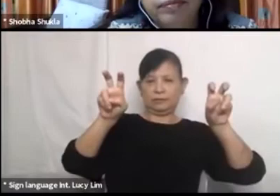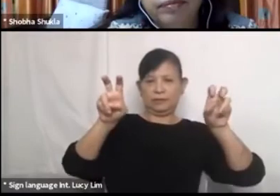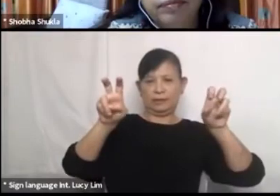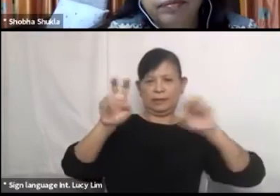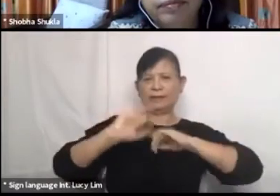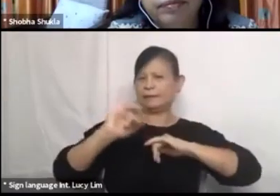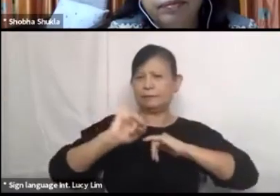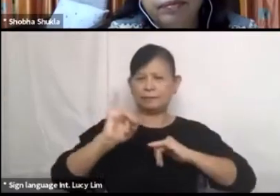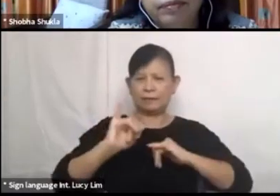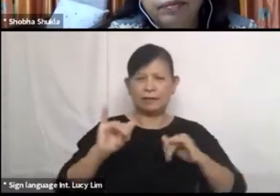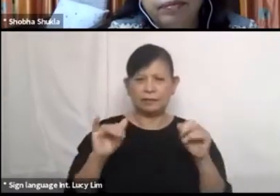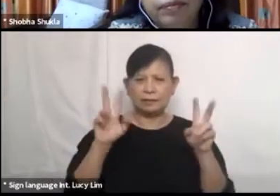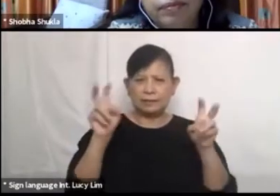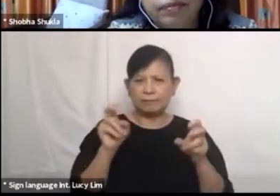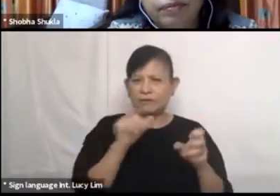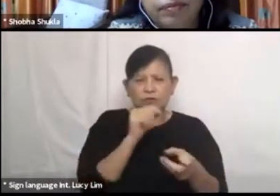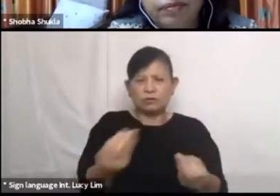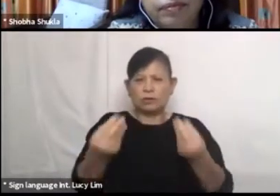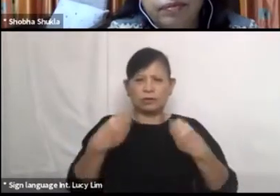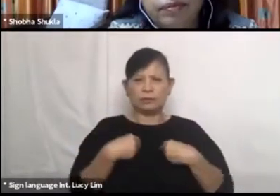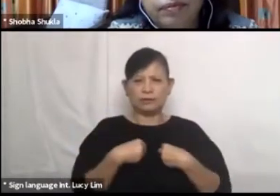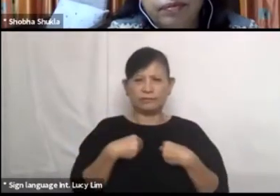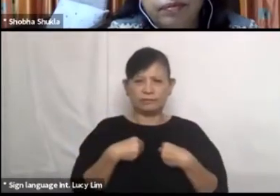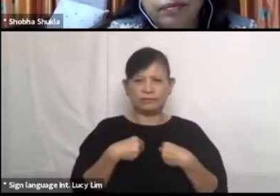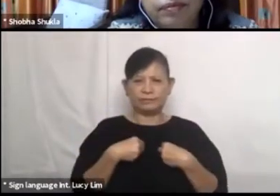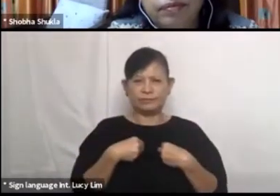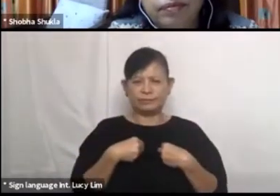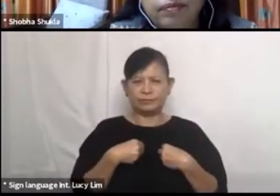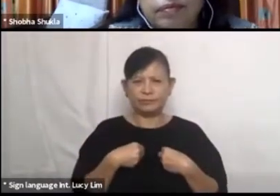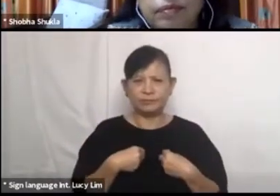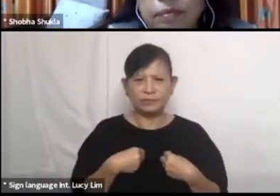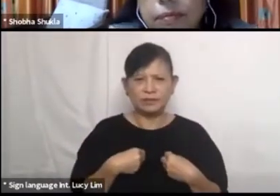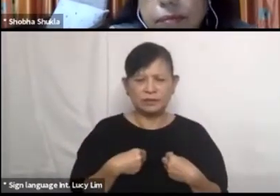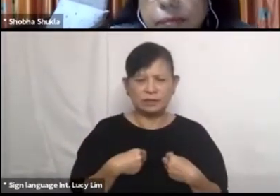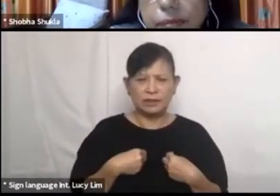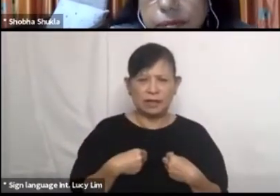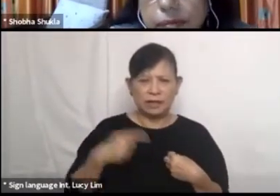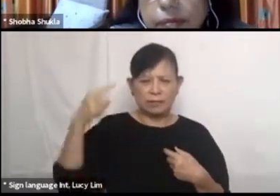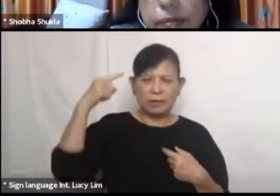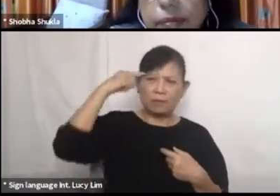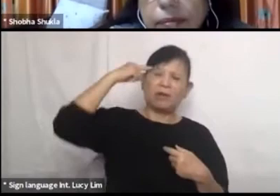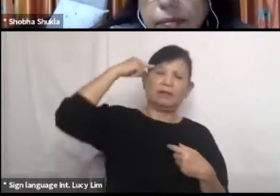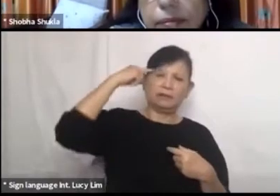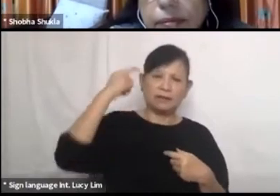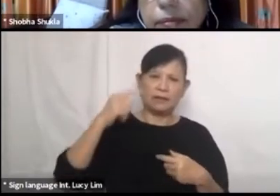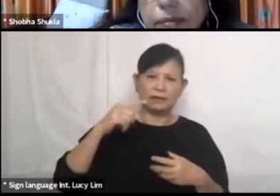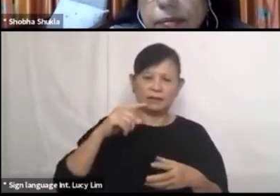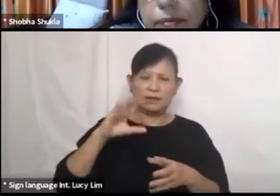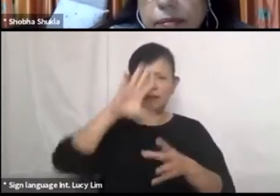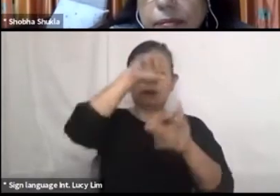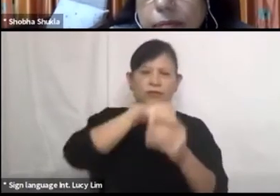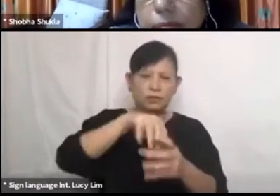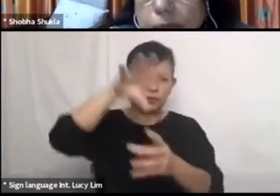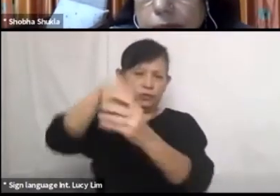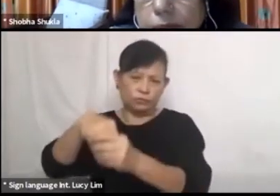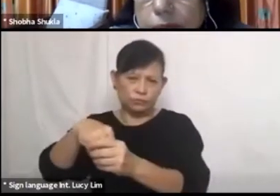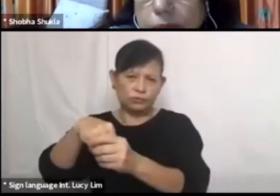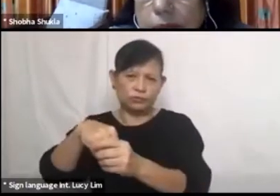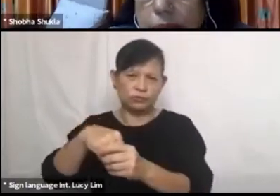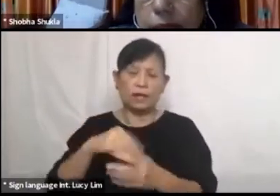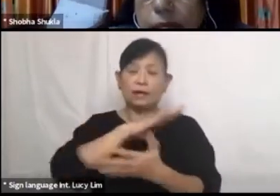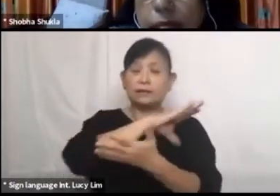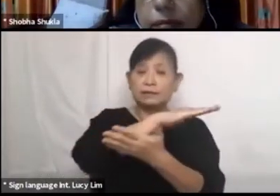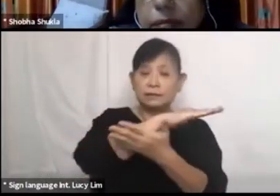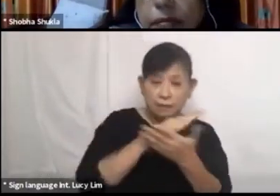something that does not give us any mindset about inclusion and how certain people are not